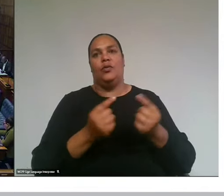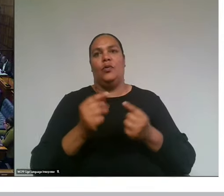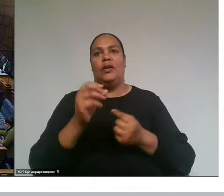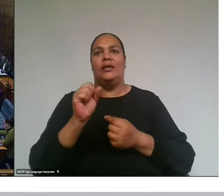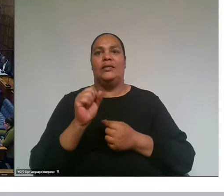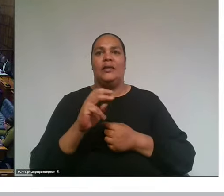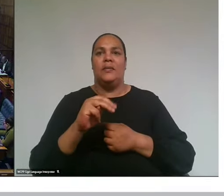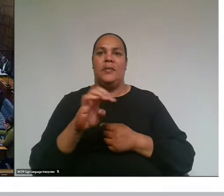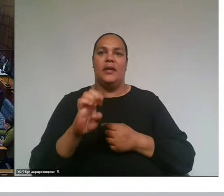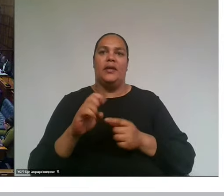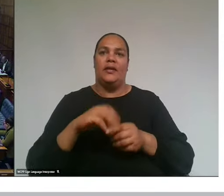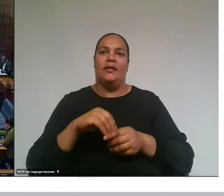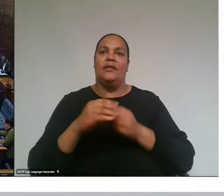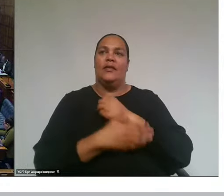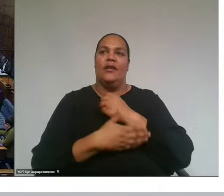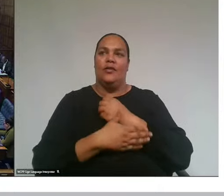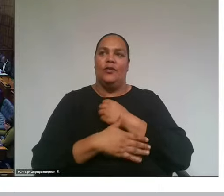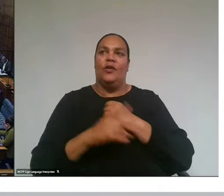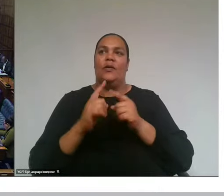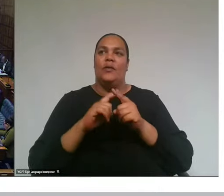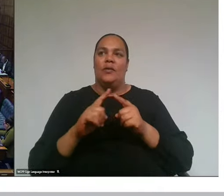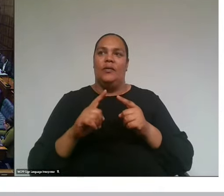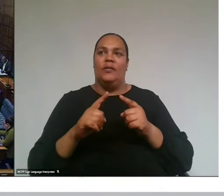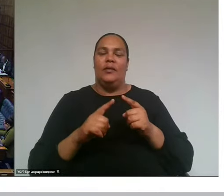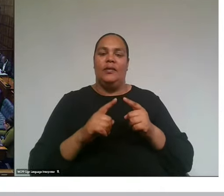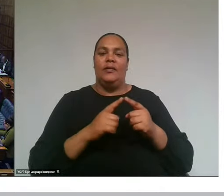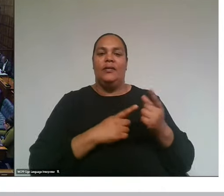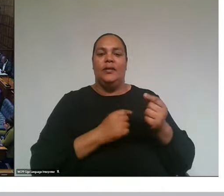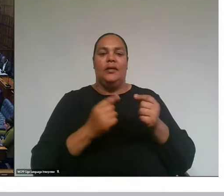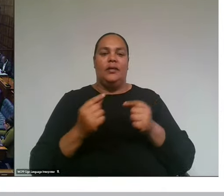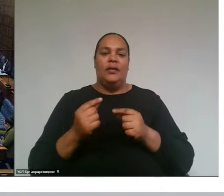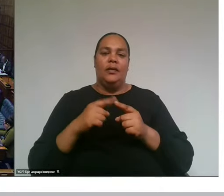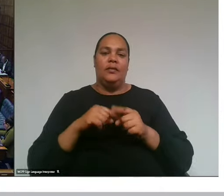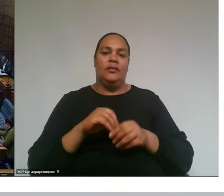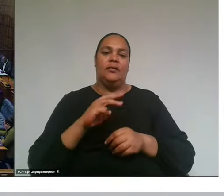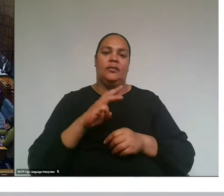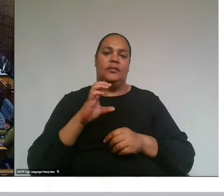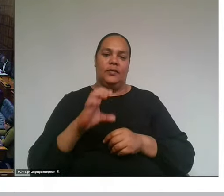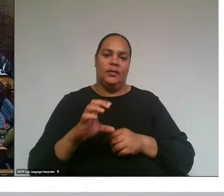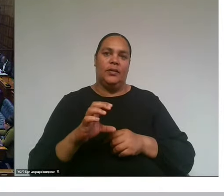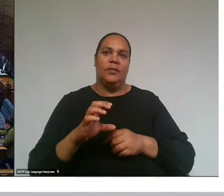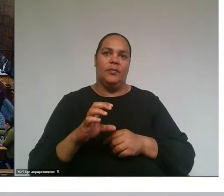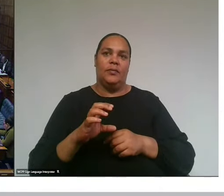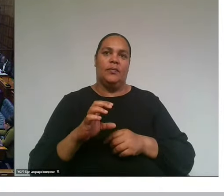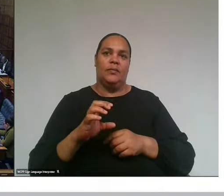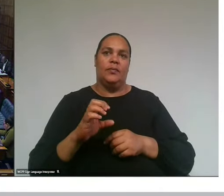you know in the country do we have that data as it relates to the Western Cape if